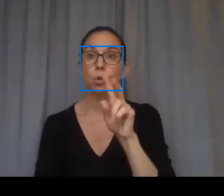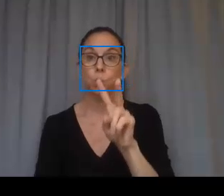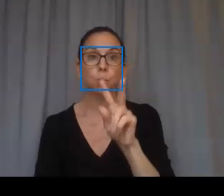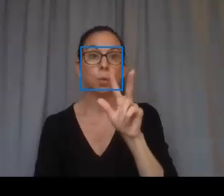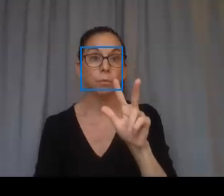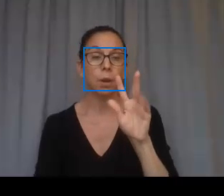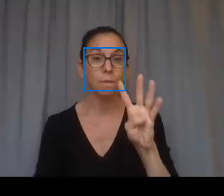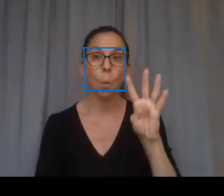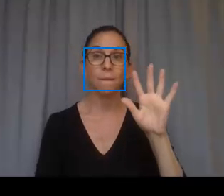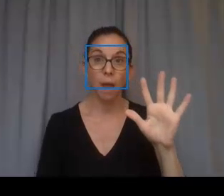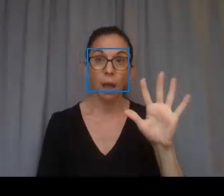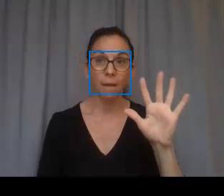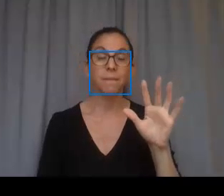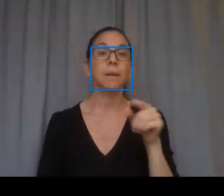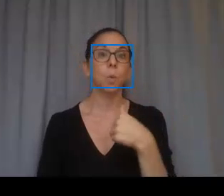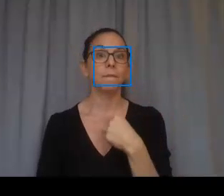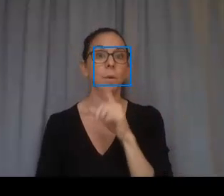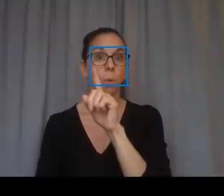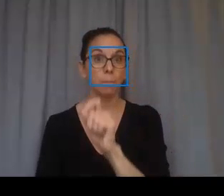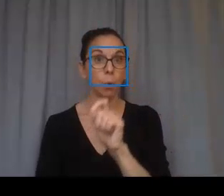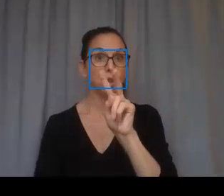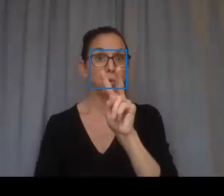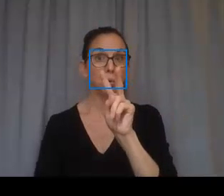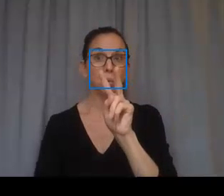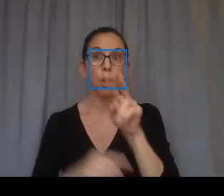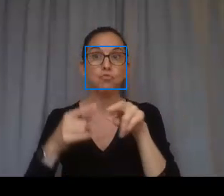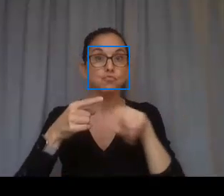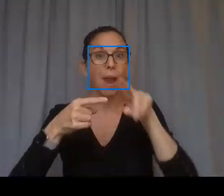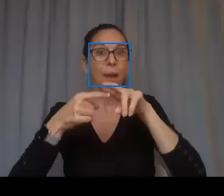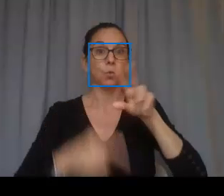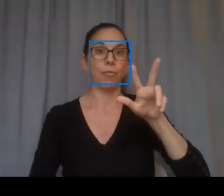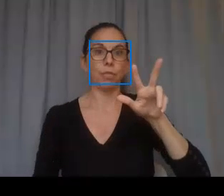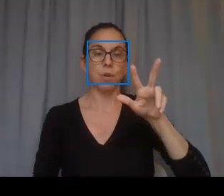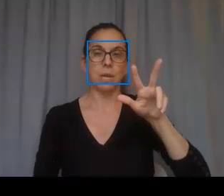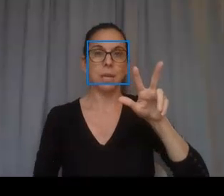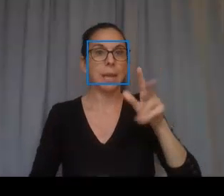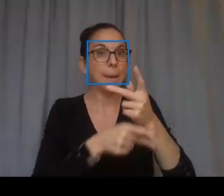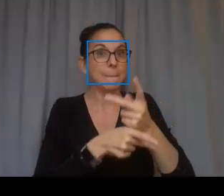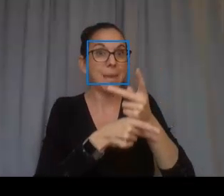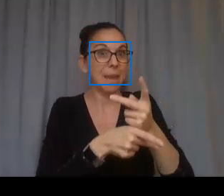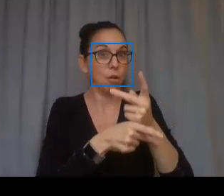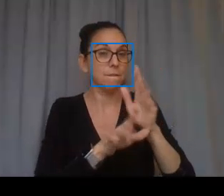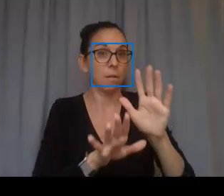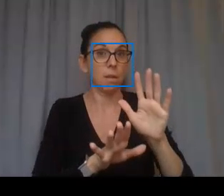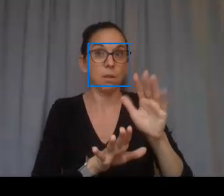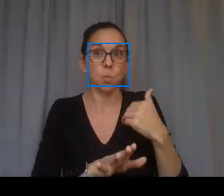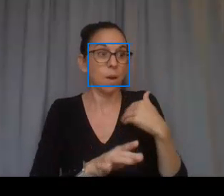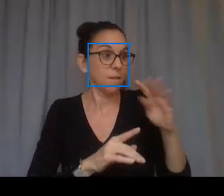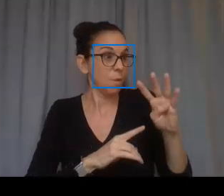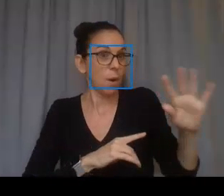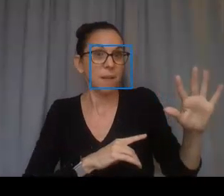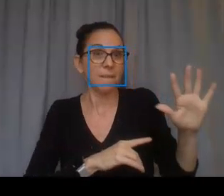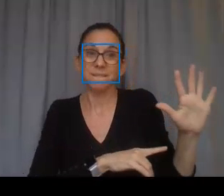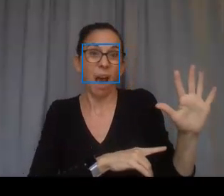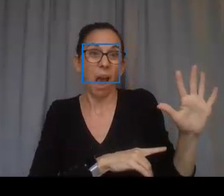1.2345. Here, similarly, you've got 1.2. You need to round that 3. Now, be careful not to overround. You know, you've got 45. The 5 isn't